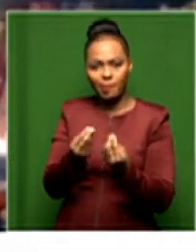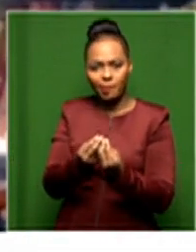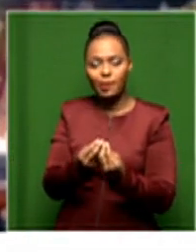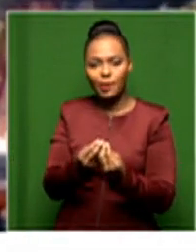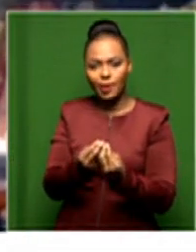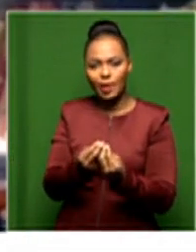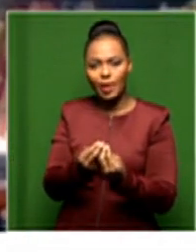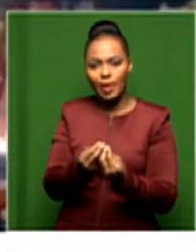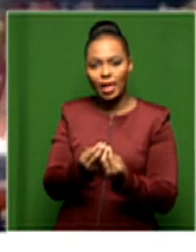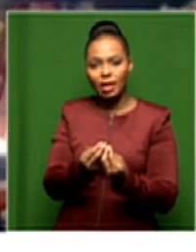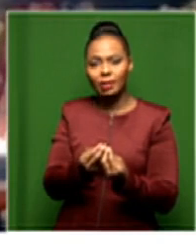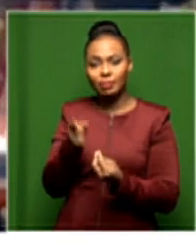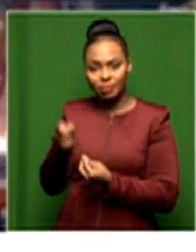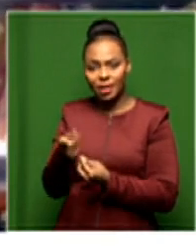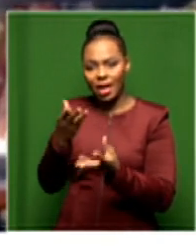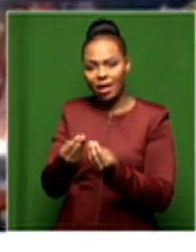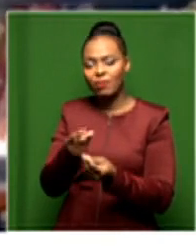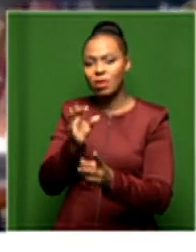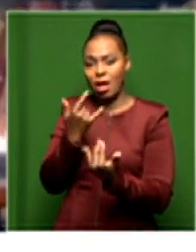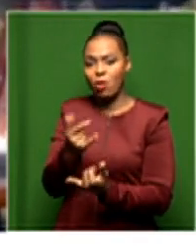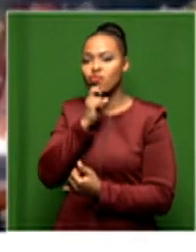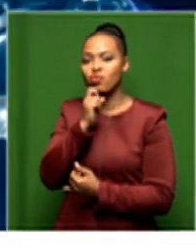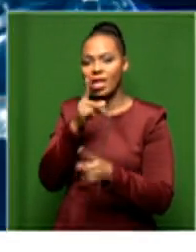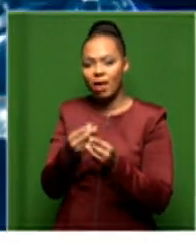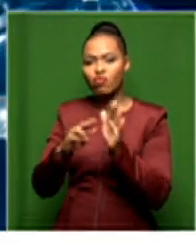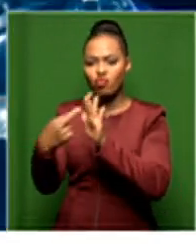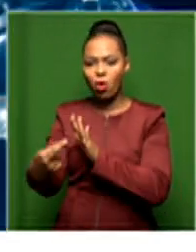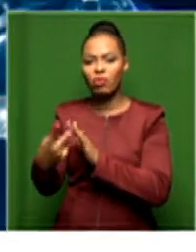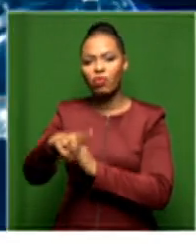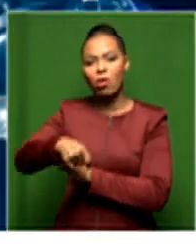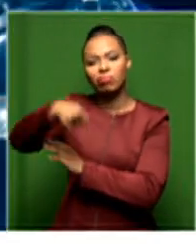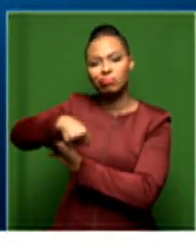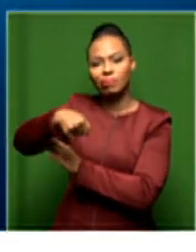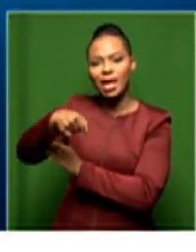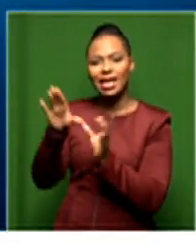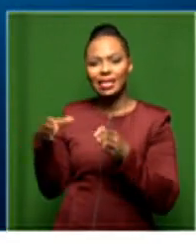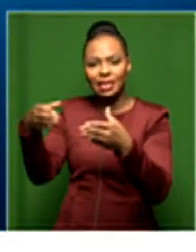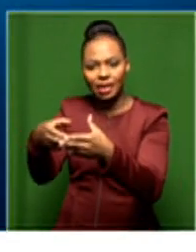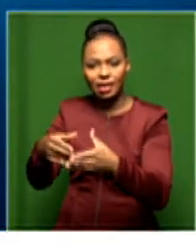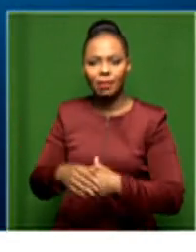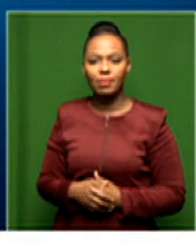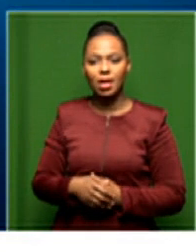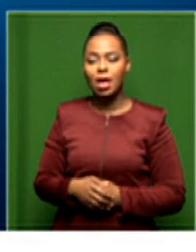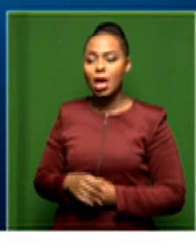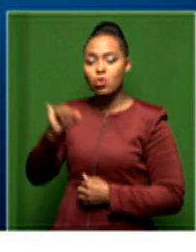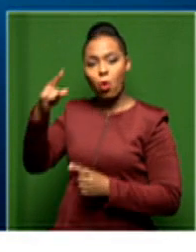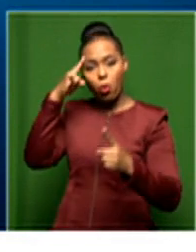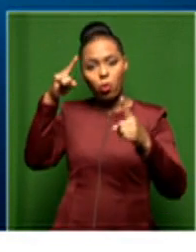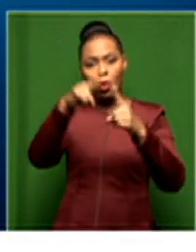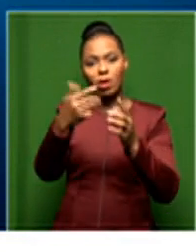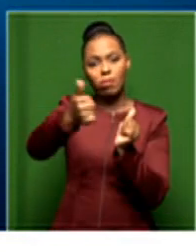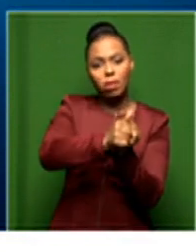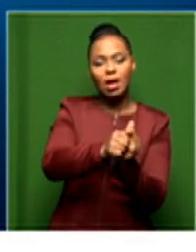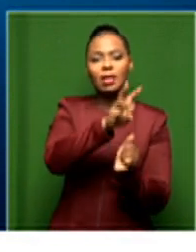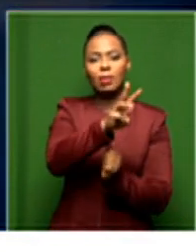has a usage in the packaging sector. Now, what is the goal now that you've partnered with